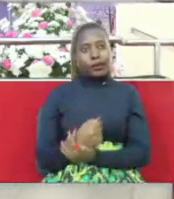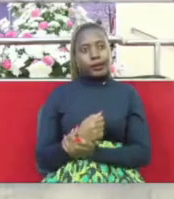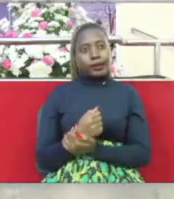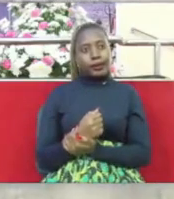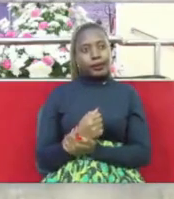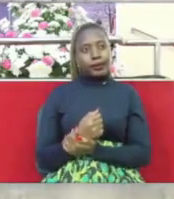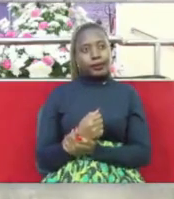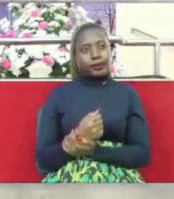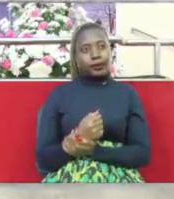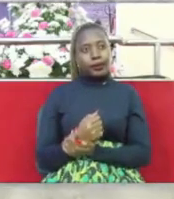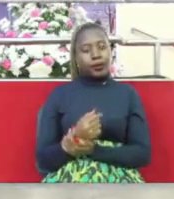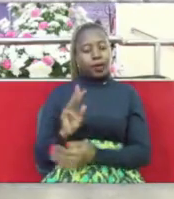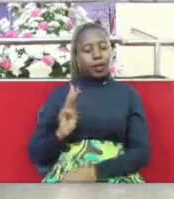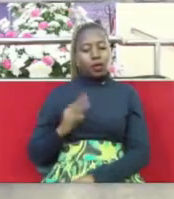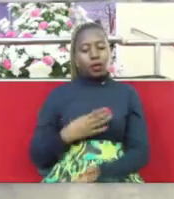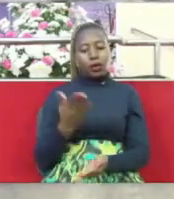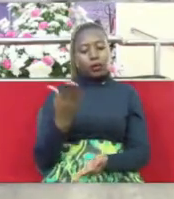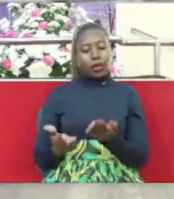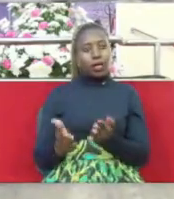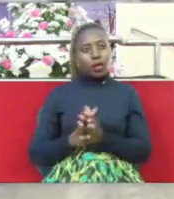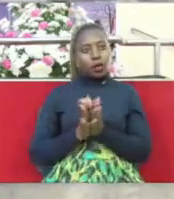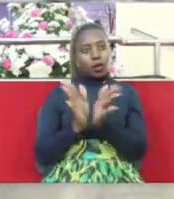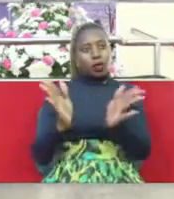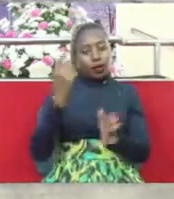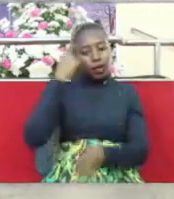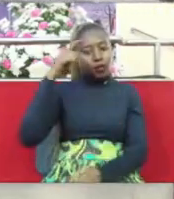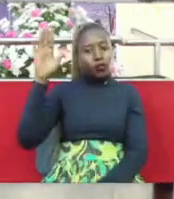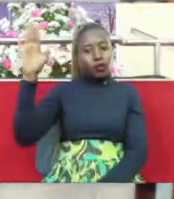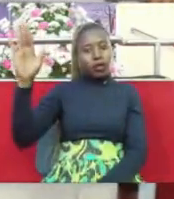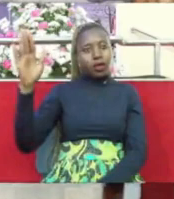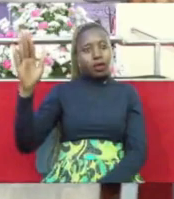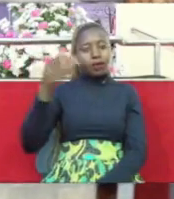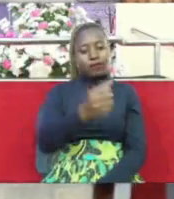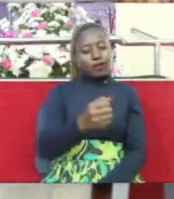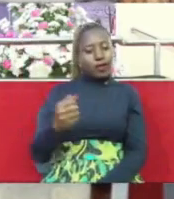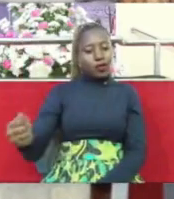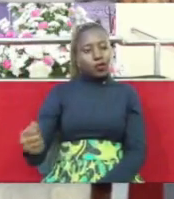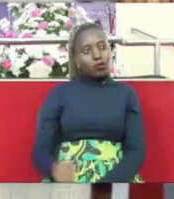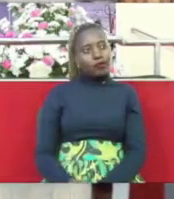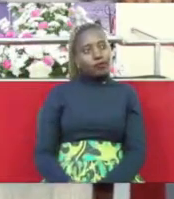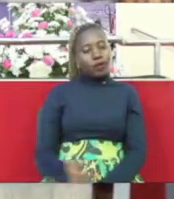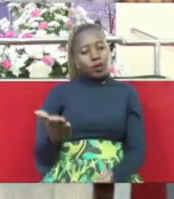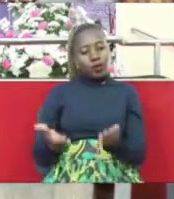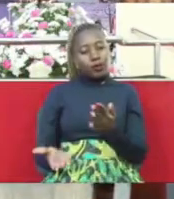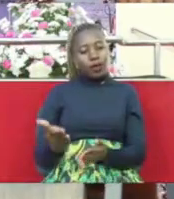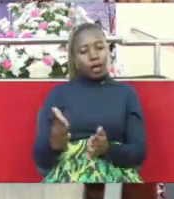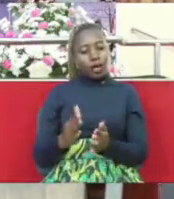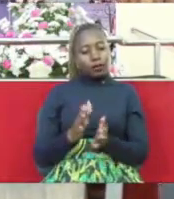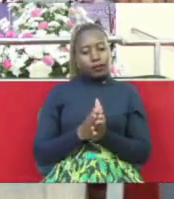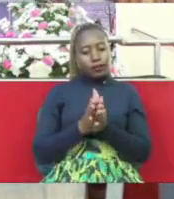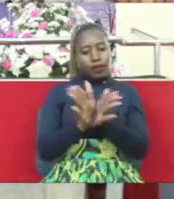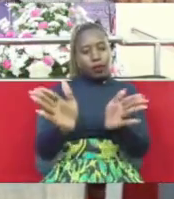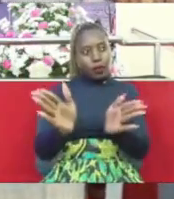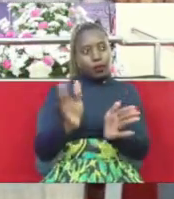That we may open for him the door. Kwamba tutamfungulia mlango. That we may open for him the door. Kwamba tutamfungulia ule mlango. And